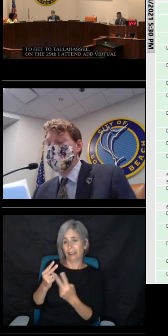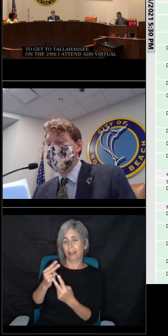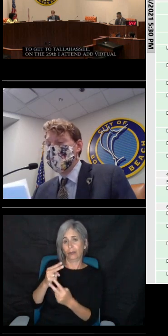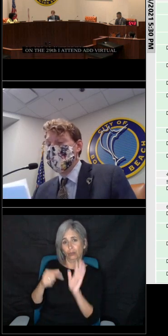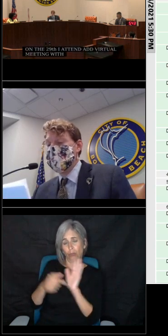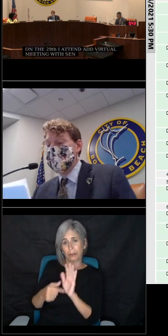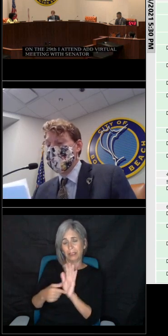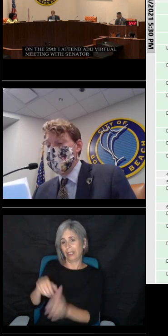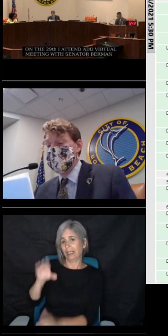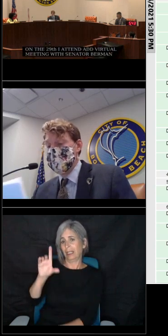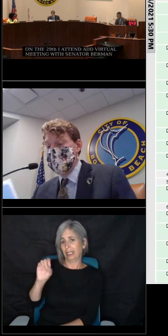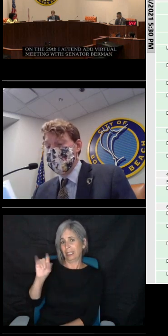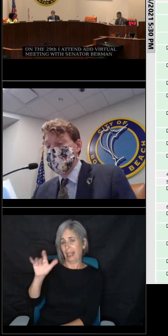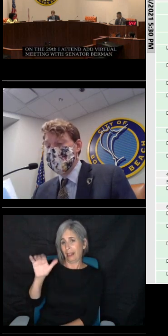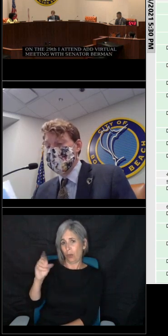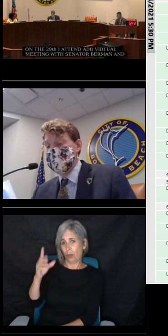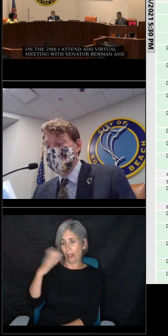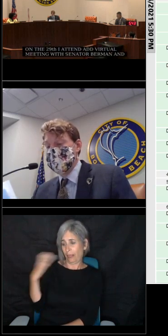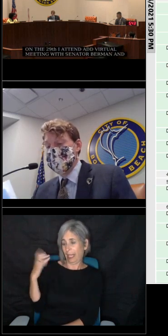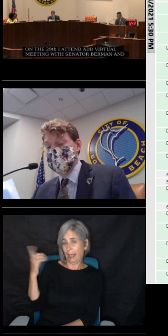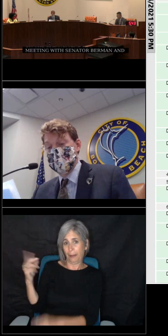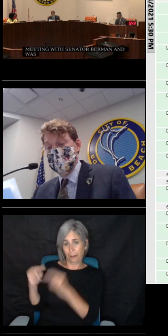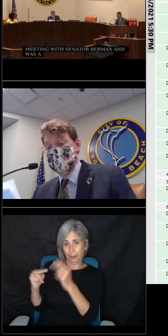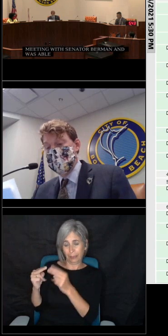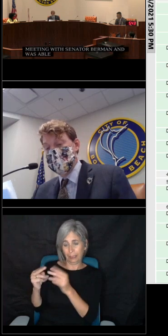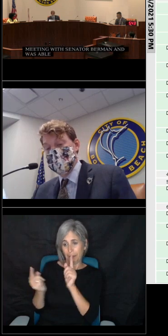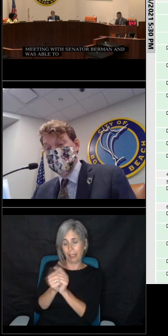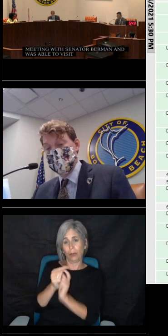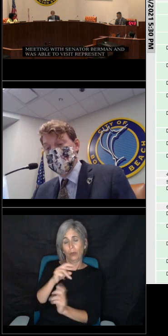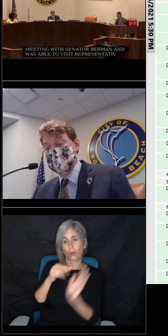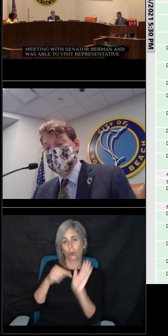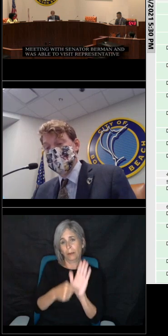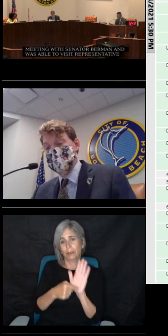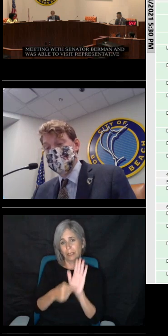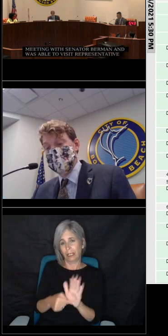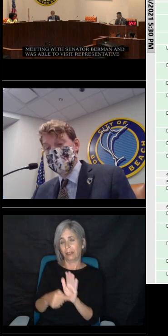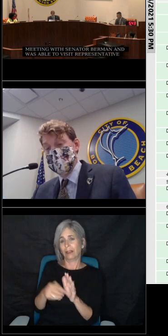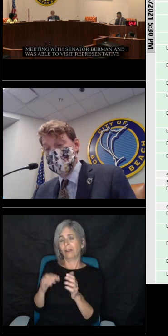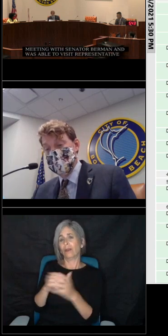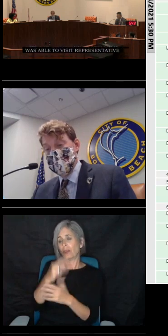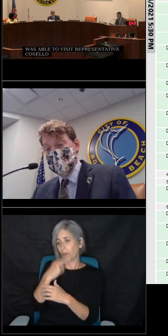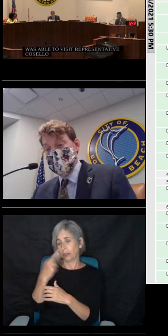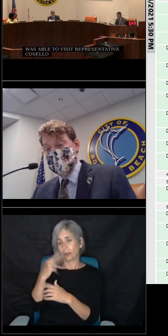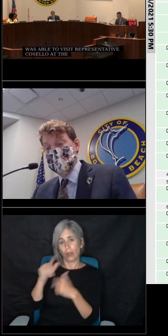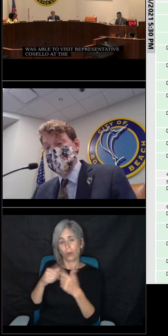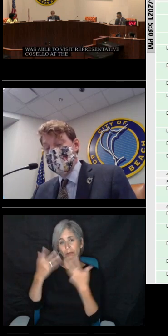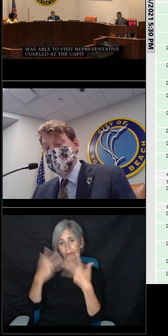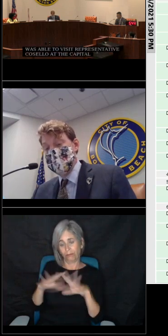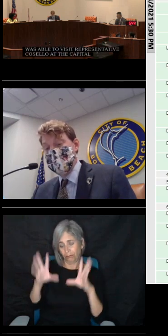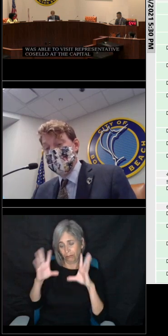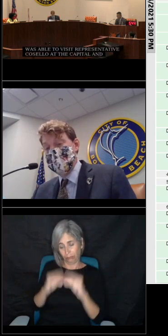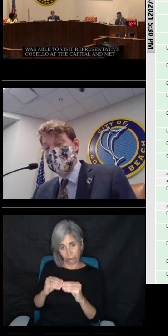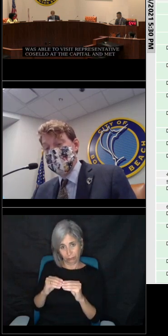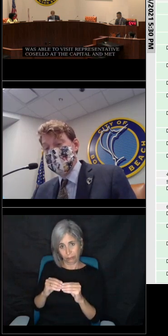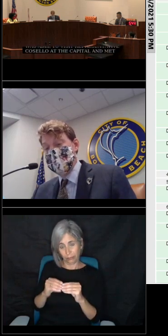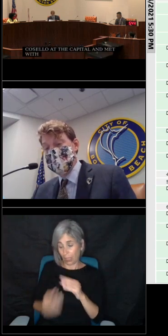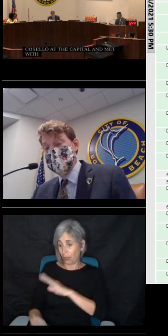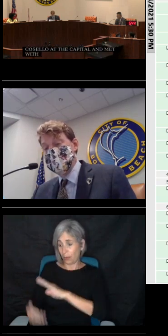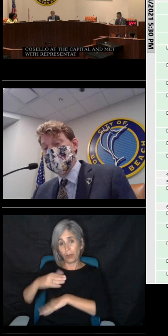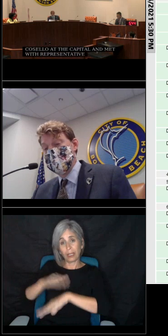at the Capitol and met with Representative Caruso later at a restaurant after the session was over. The morning of